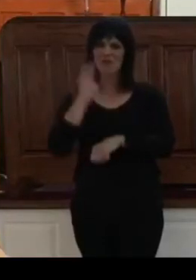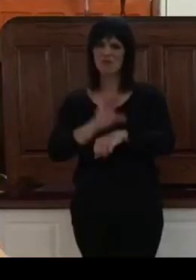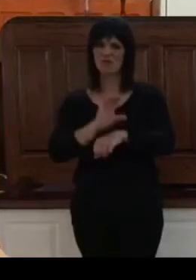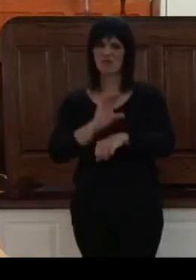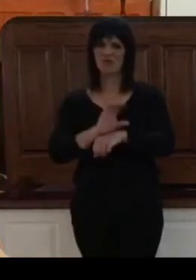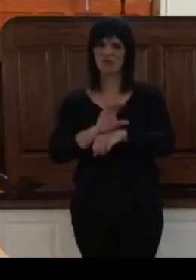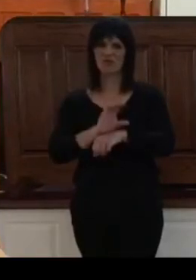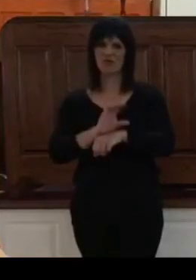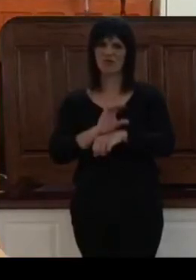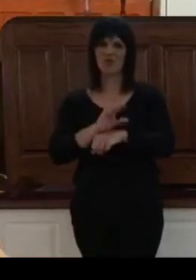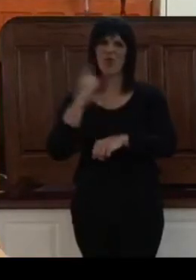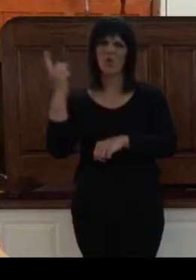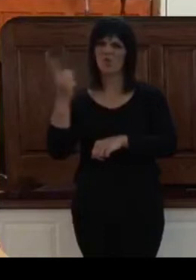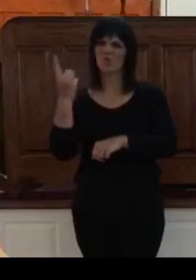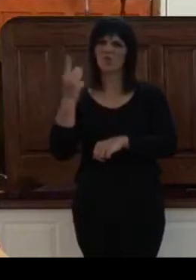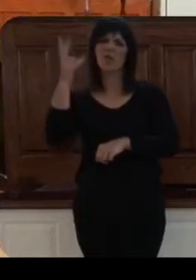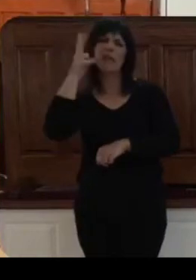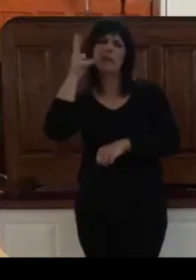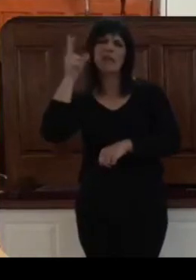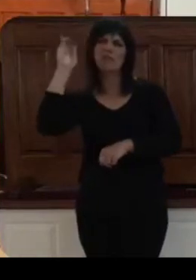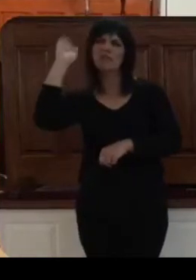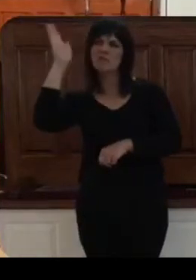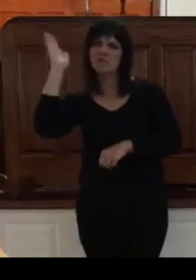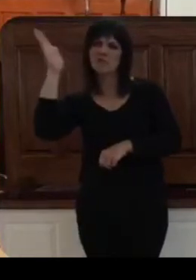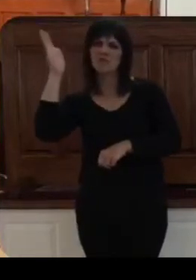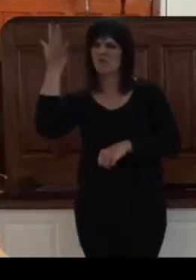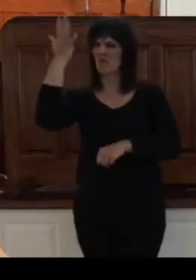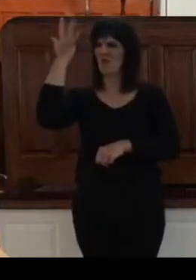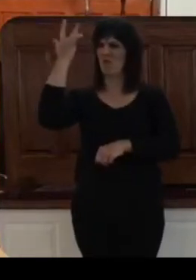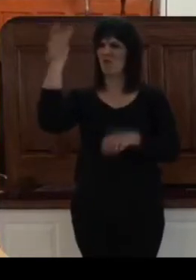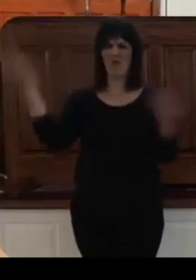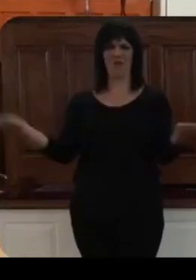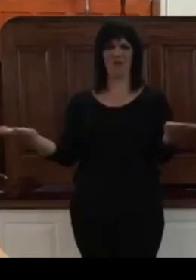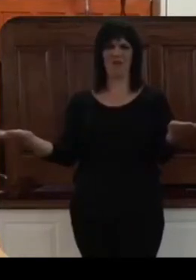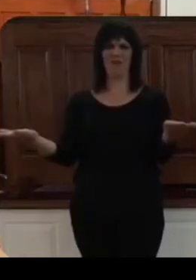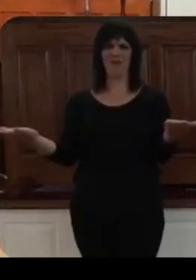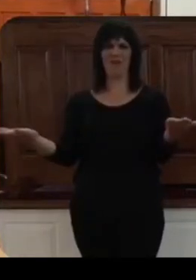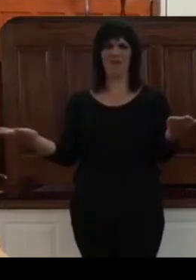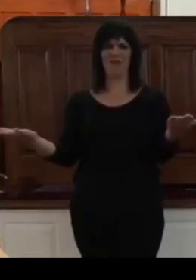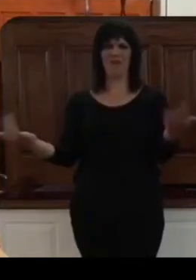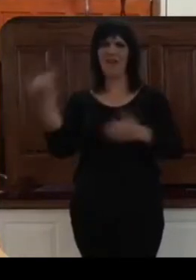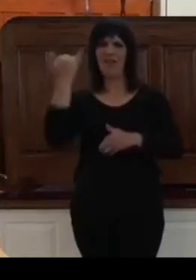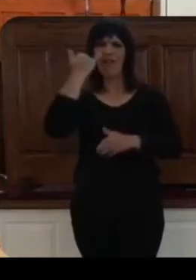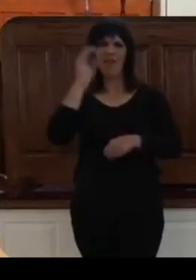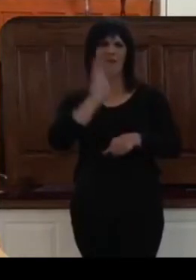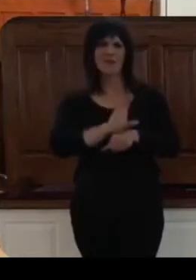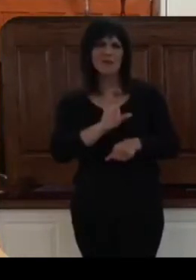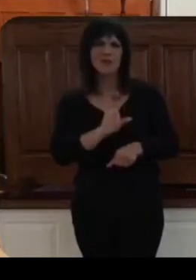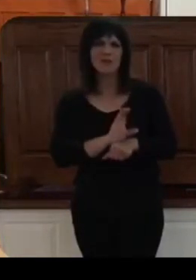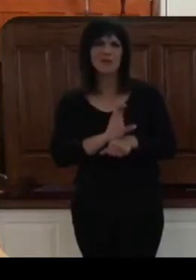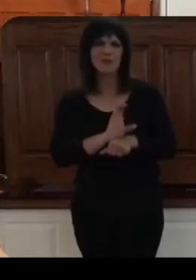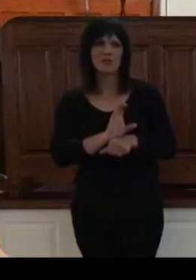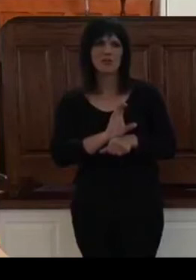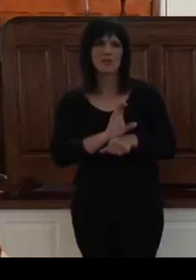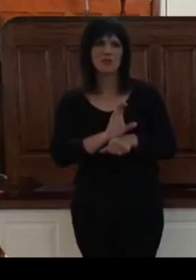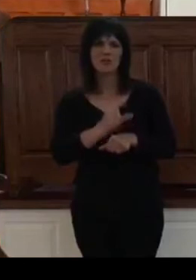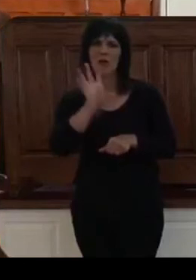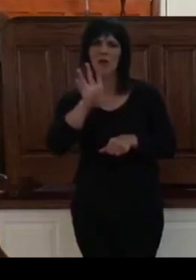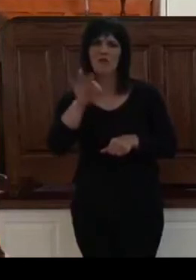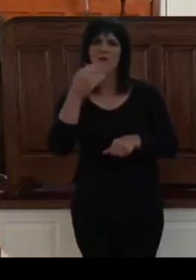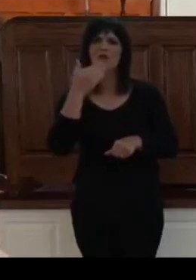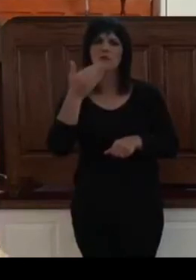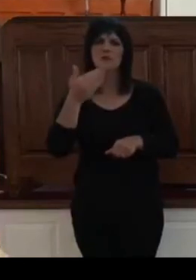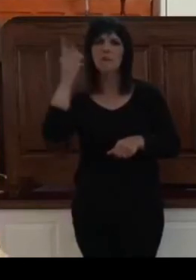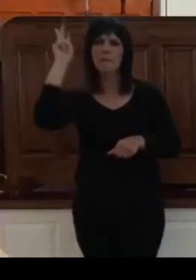is just a matter of hearing a sermon, why do we need to be here? If church is just a matter of finding good preaching, you're looking in the